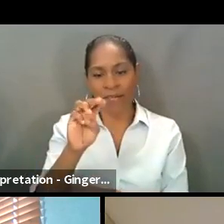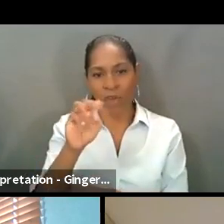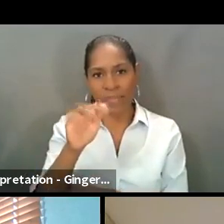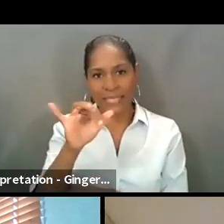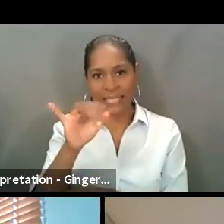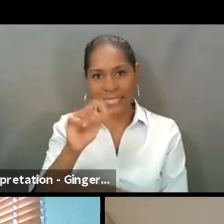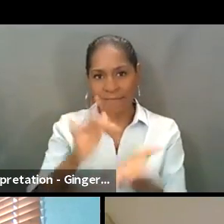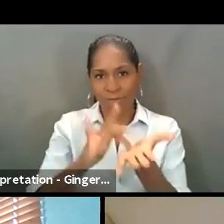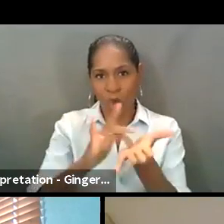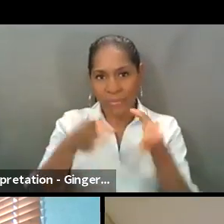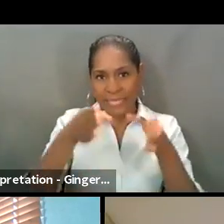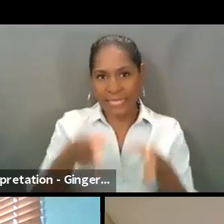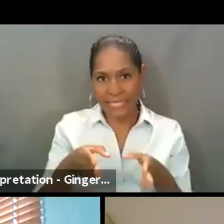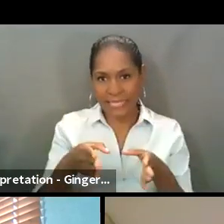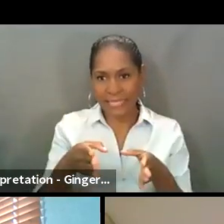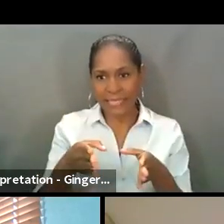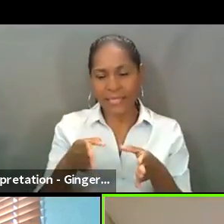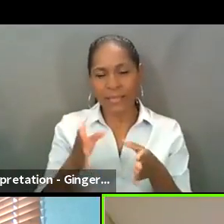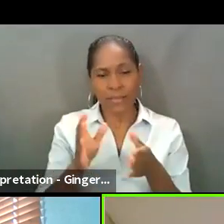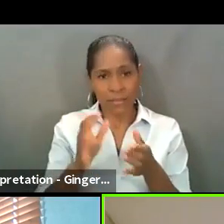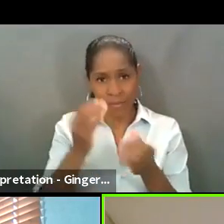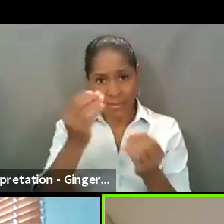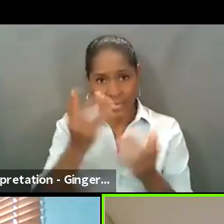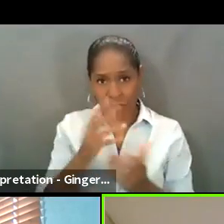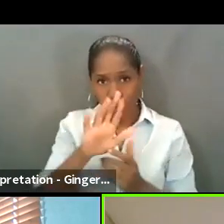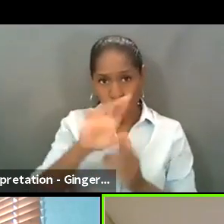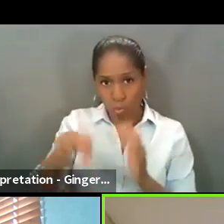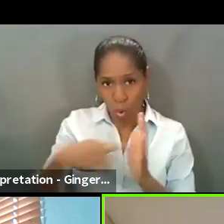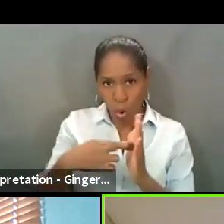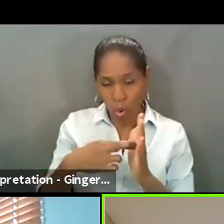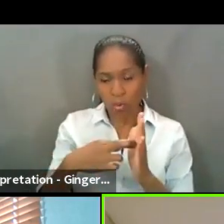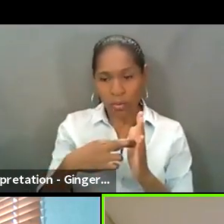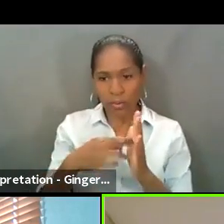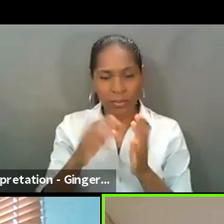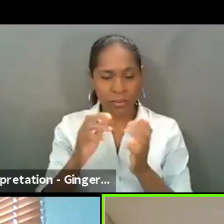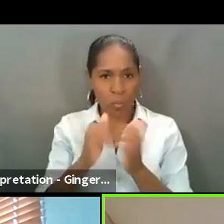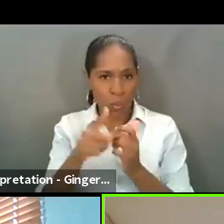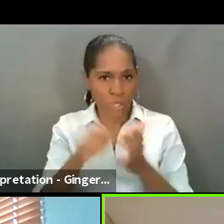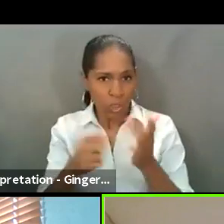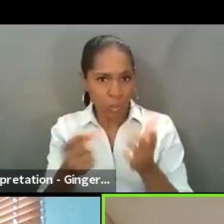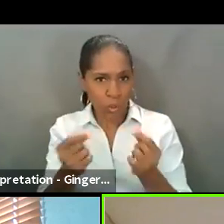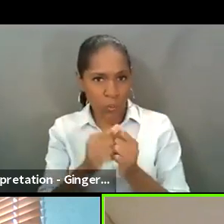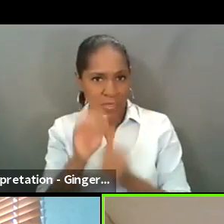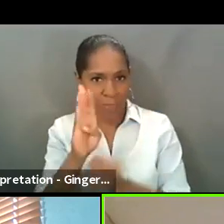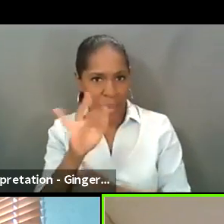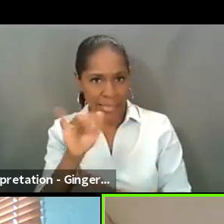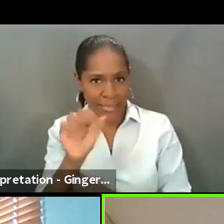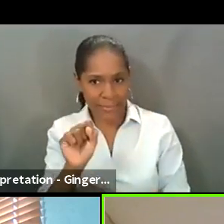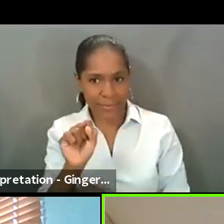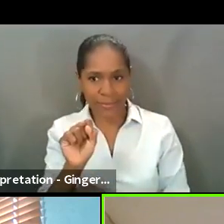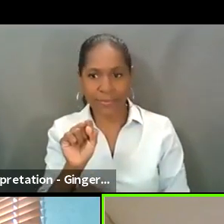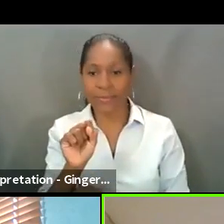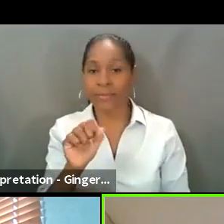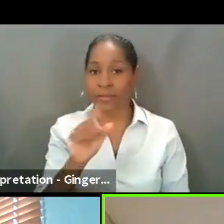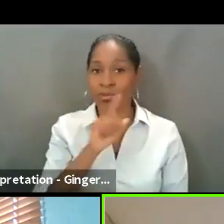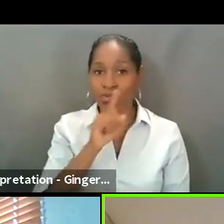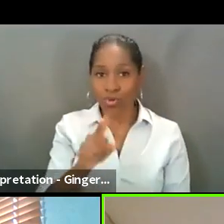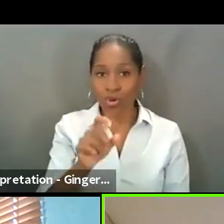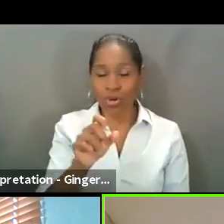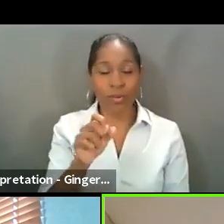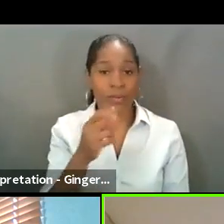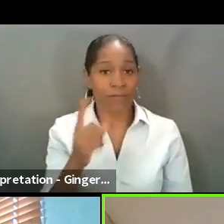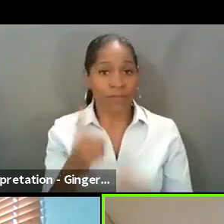you navigate bias? Yeah, so I think, what stands out to me is, first of all, I can't make